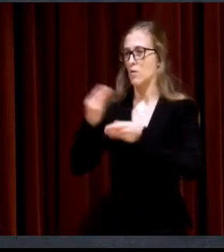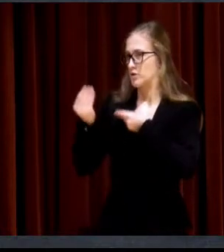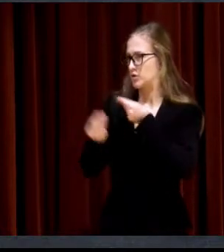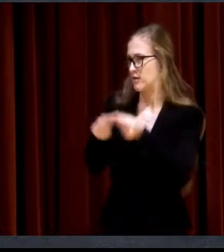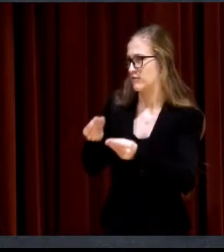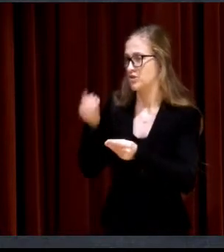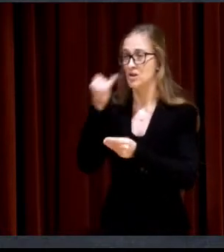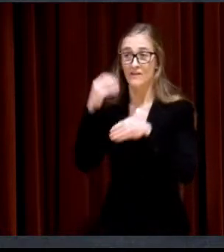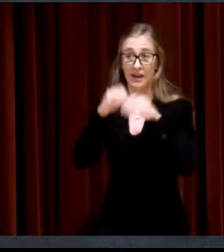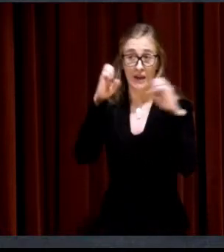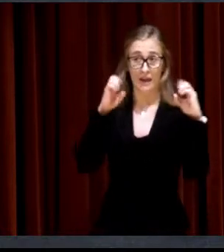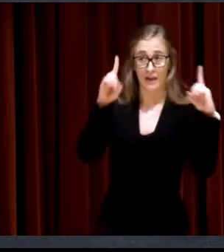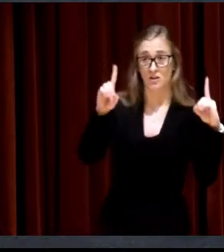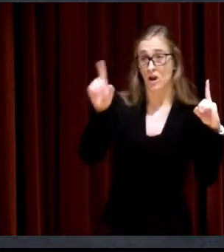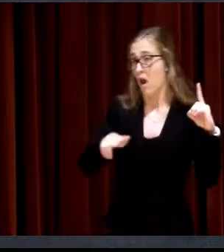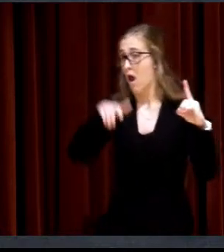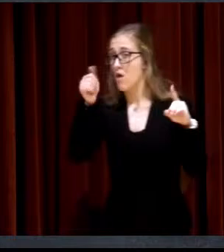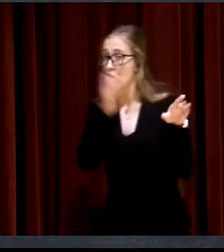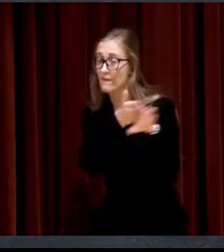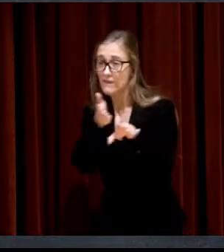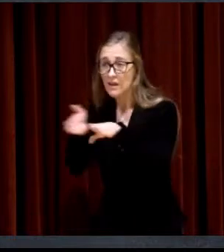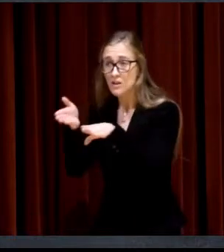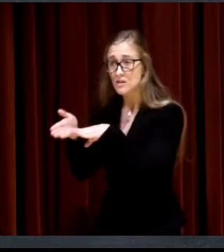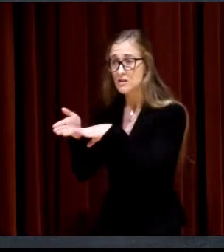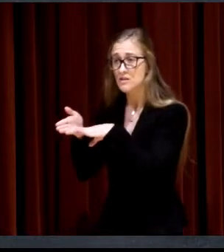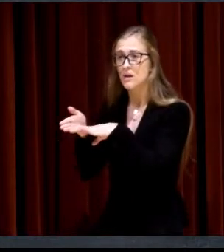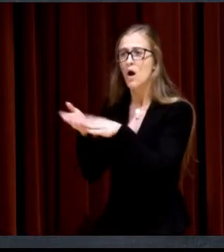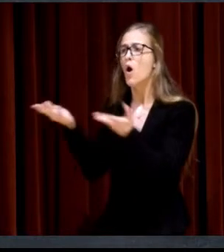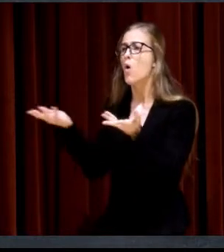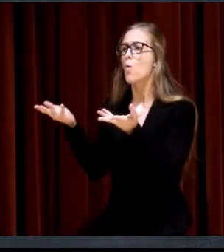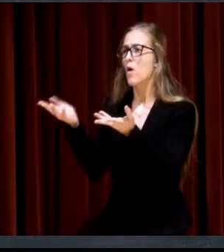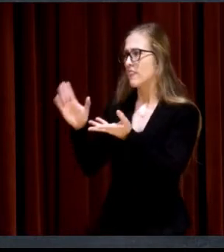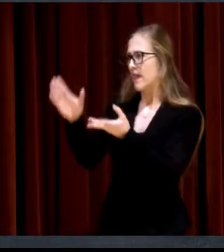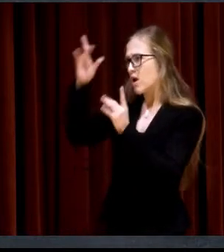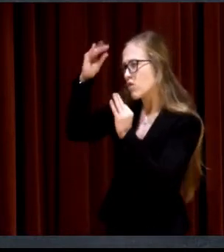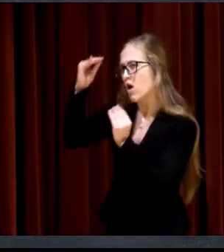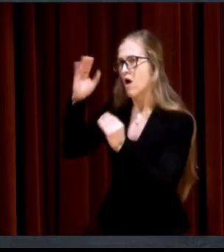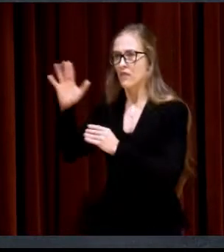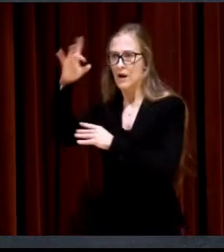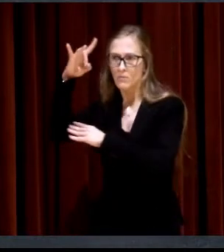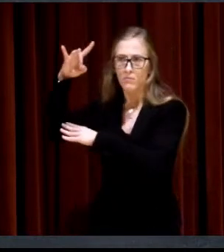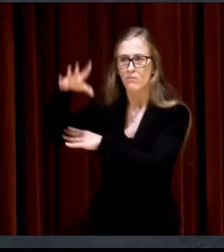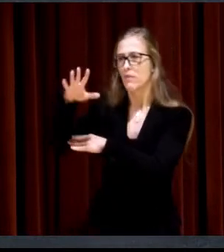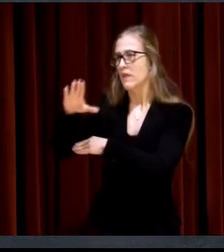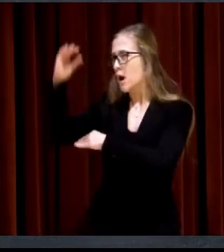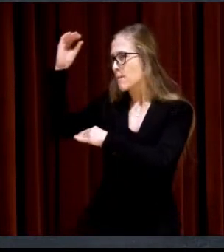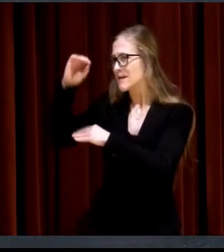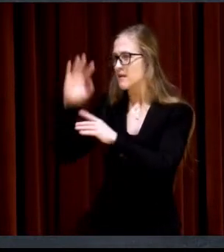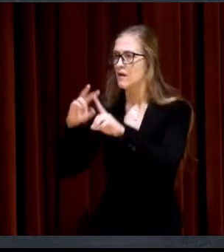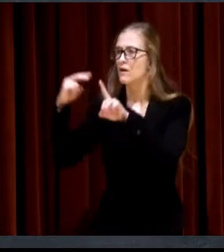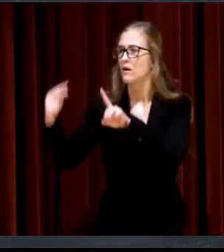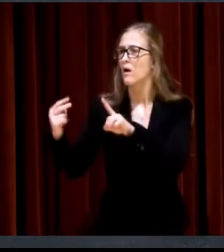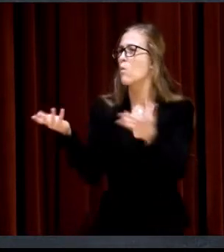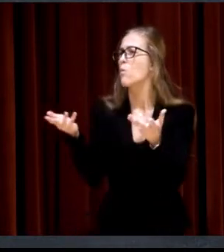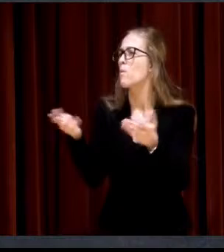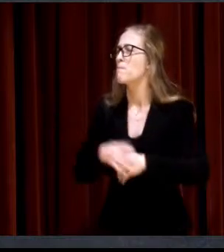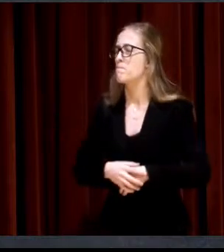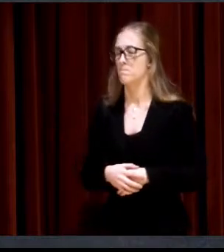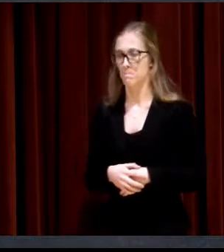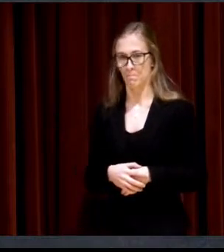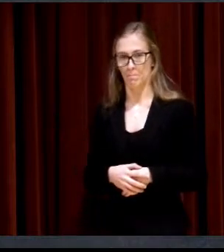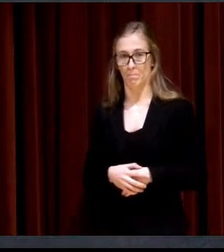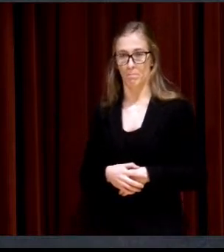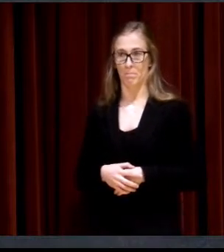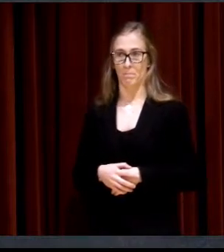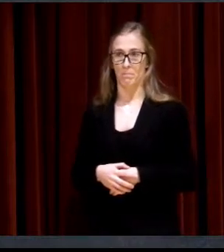whether they're in education or anywhere else. If they're in the state, what would they bring to this collaborative to help make some of this work?